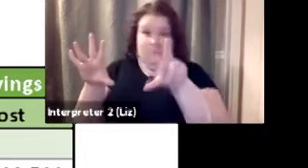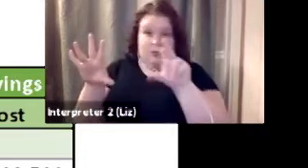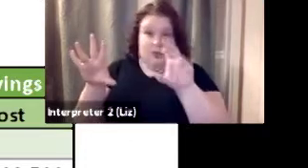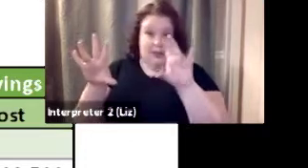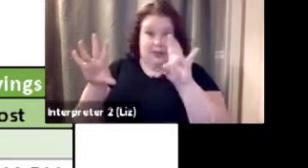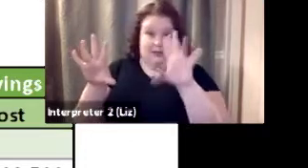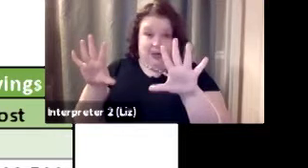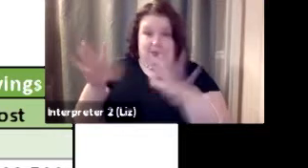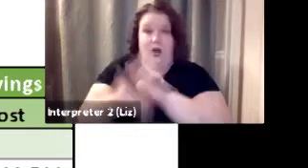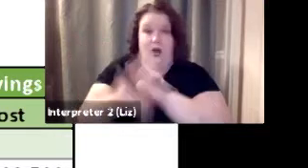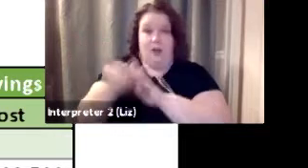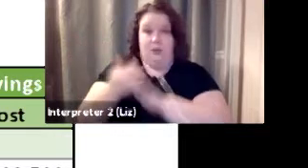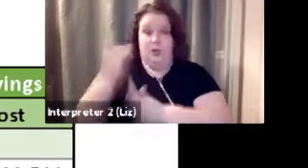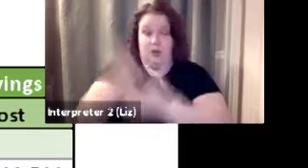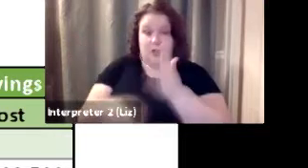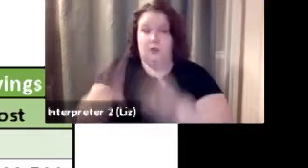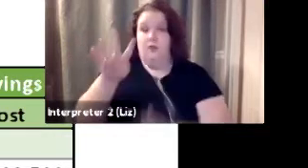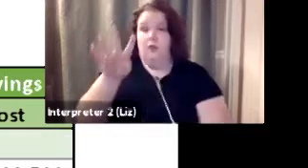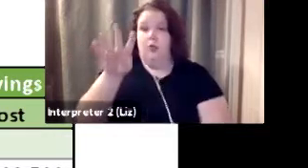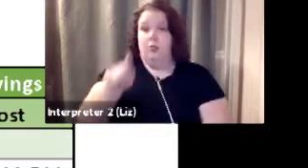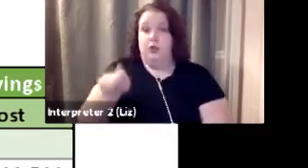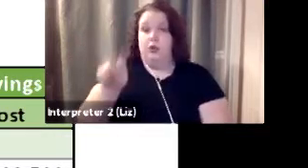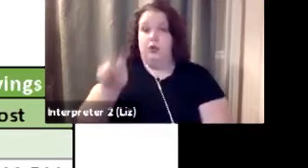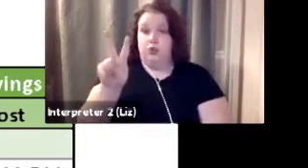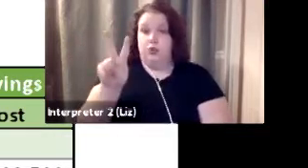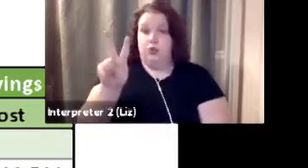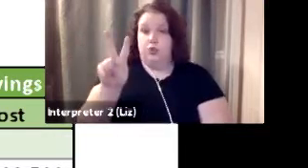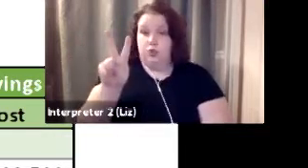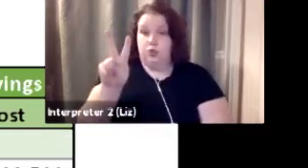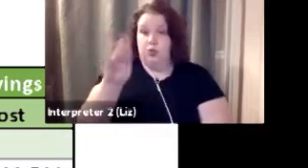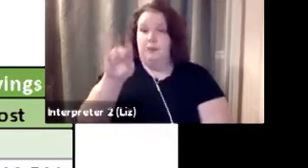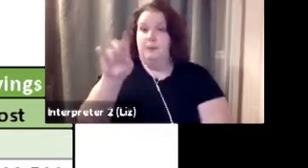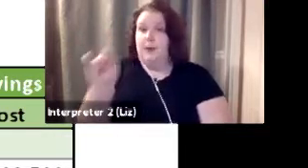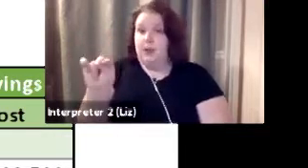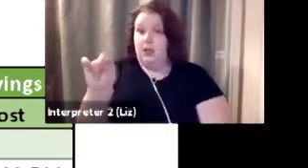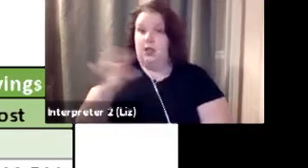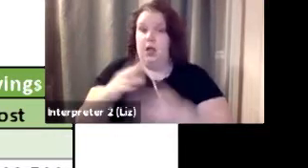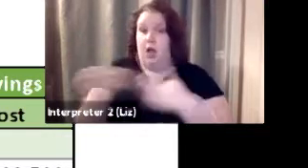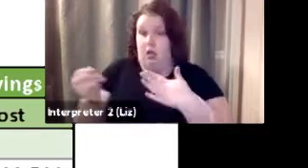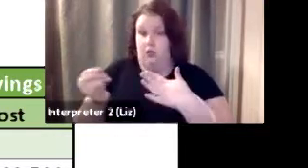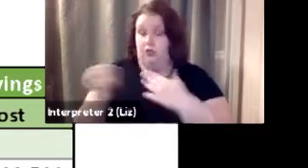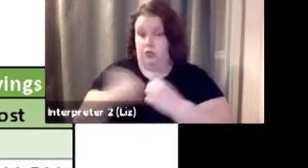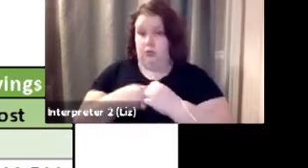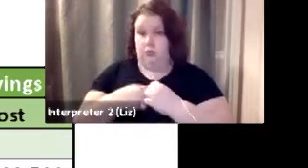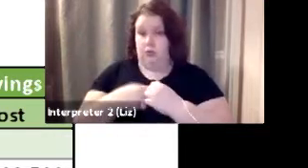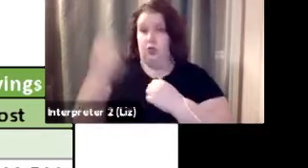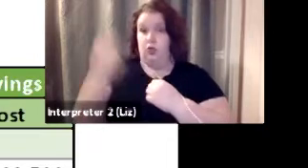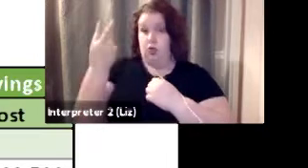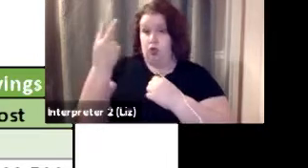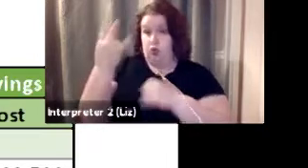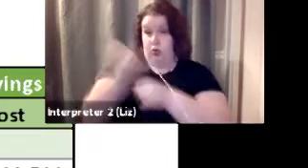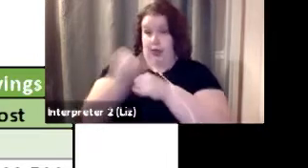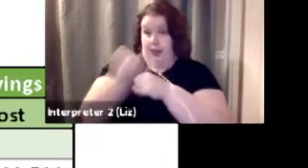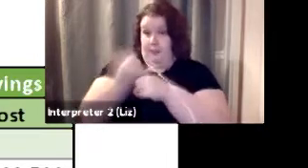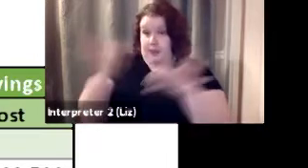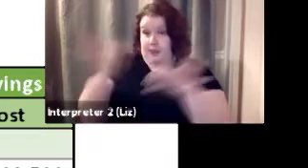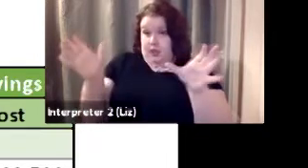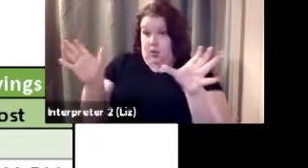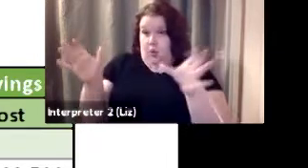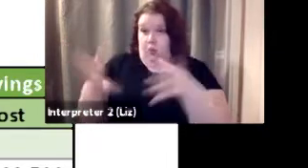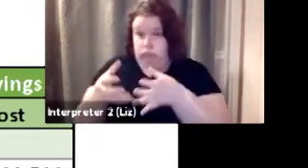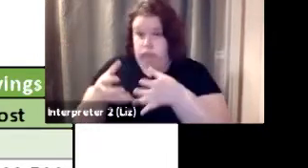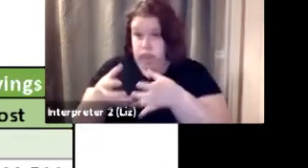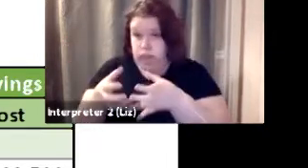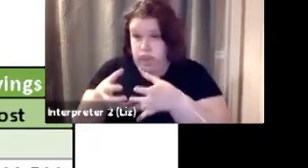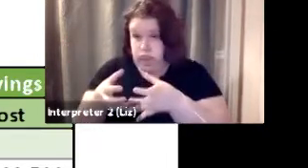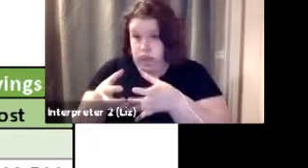.2 million. So as you look at a shift from two campuses to one campuses at the elementary school, you would be